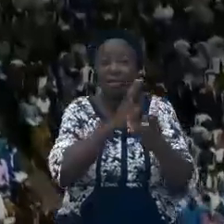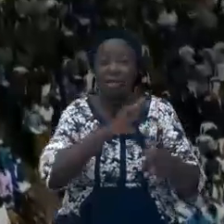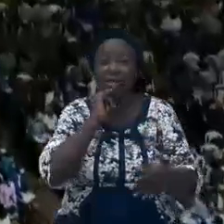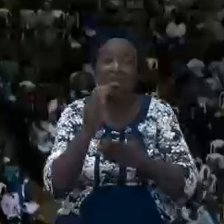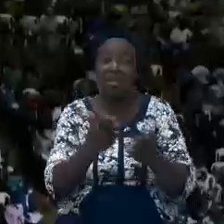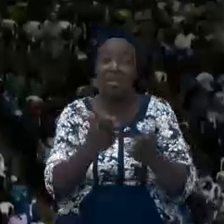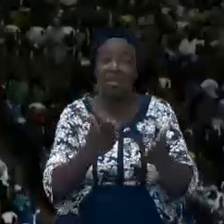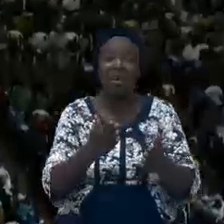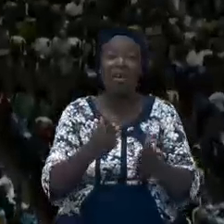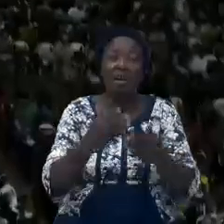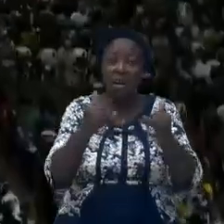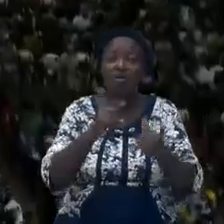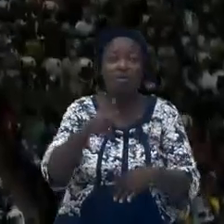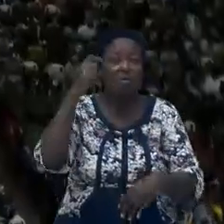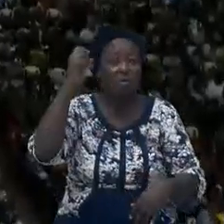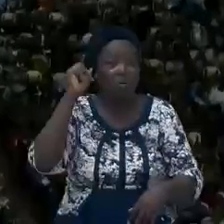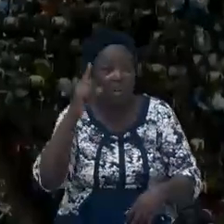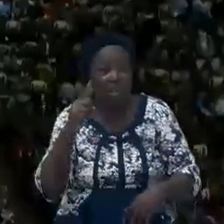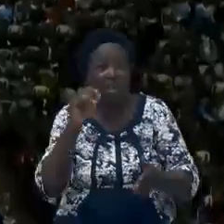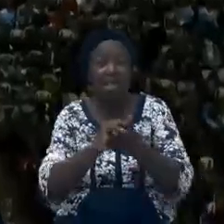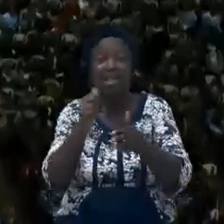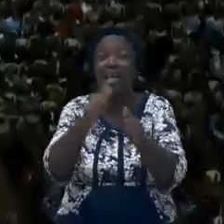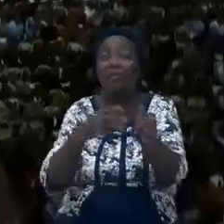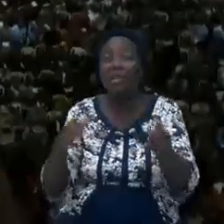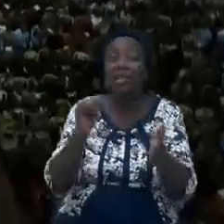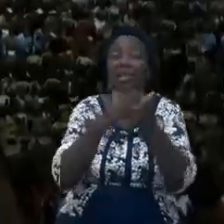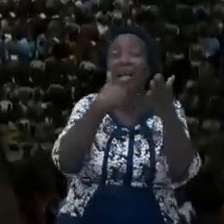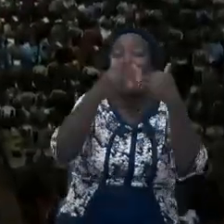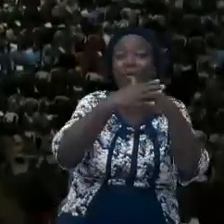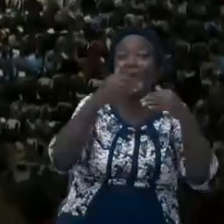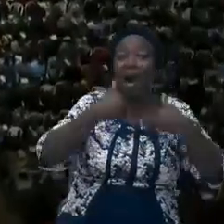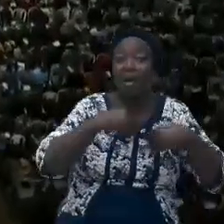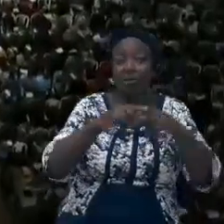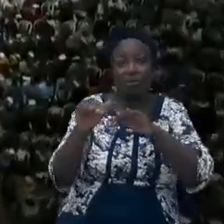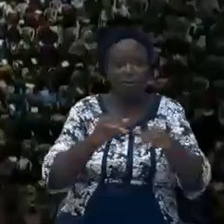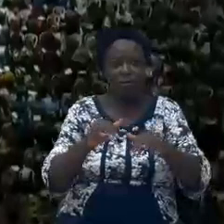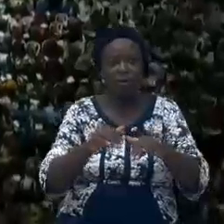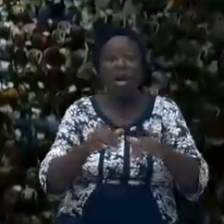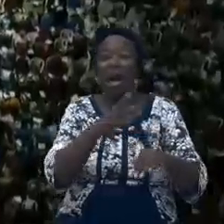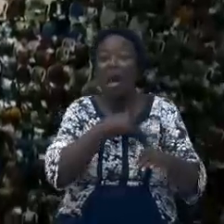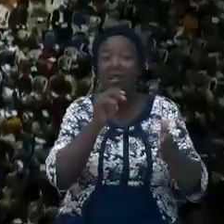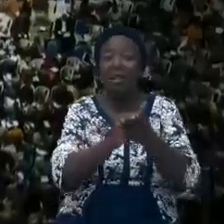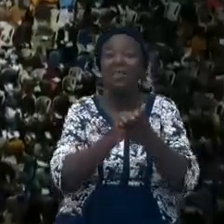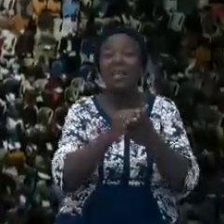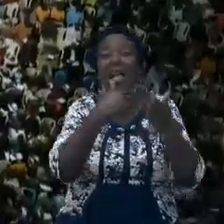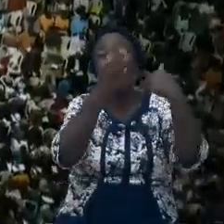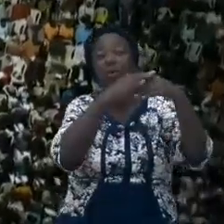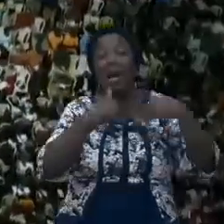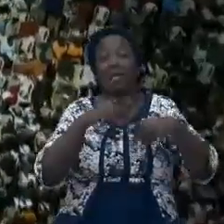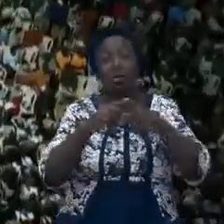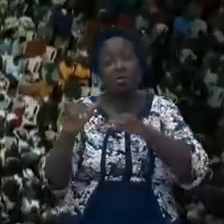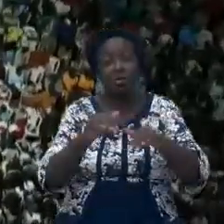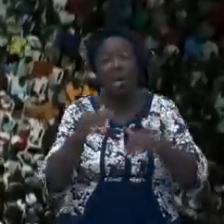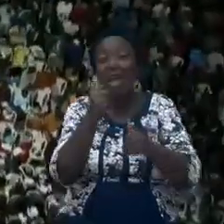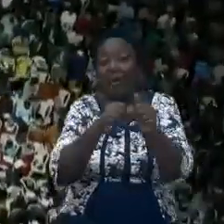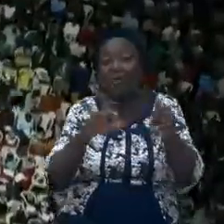Whosoever. Already you understand. Everything that heaven has to do, that Christ has to do